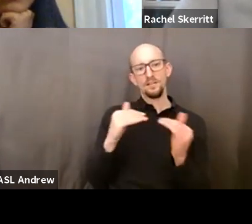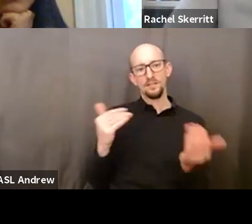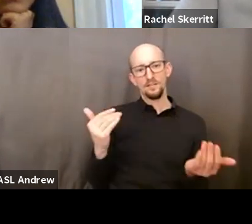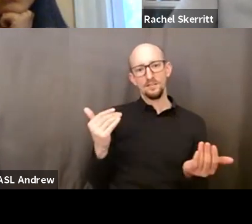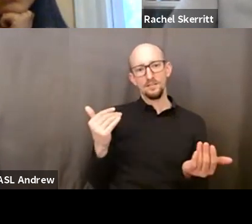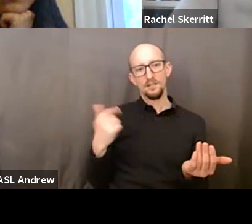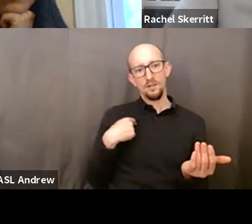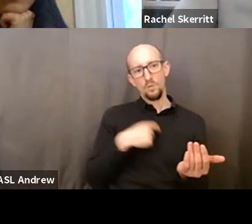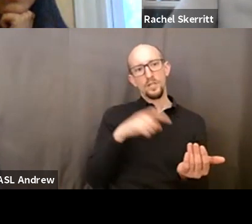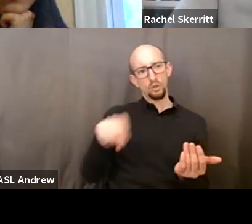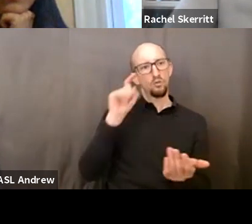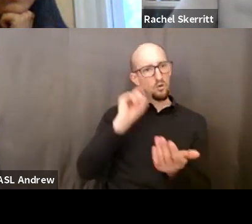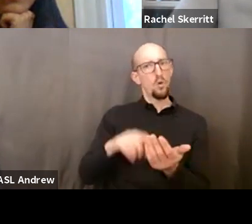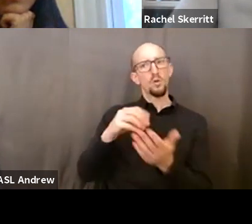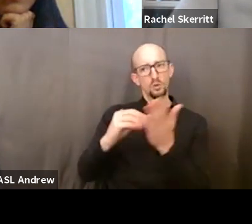the student's